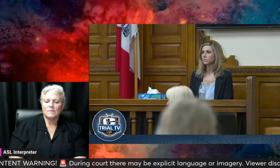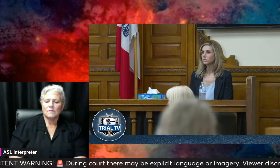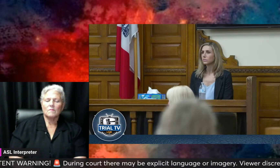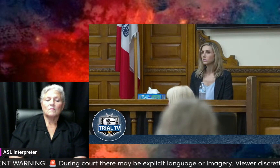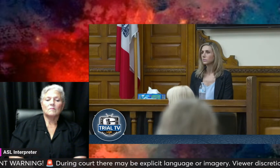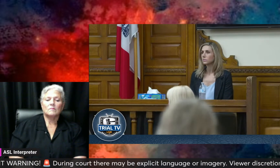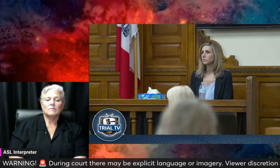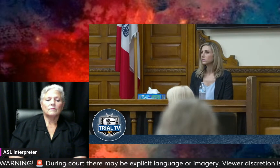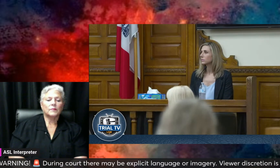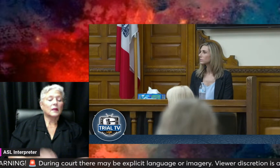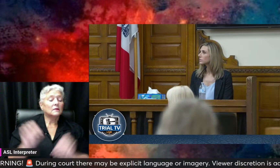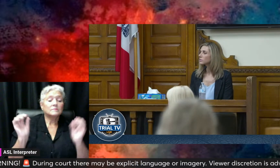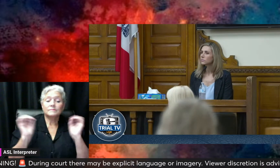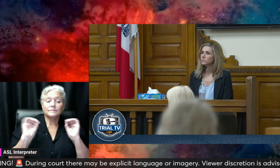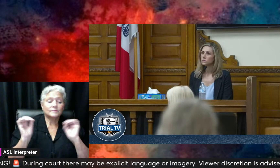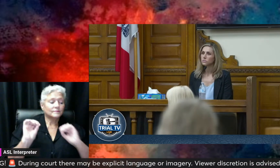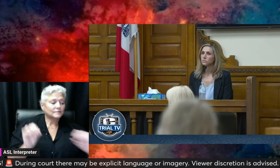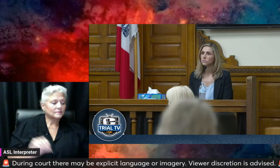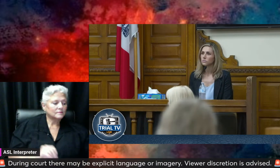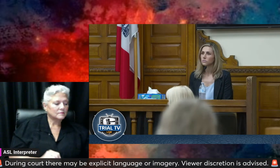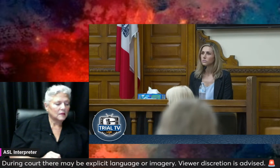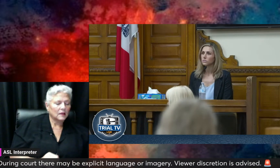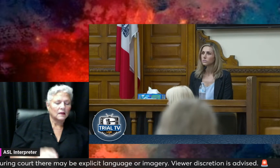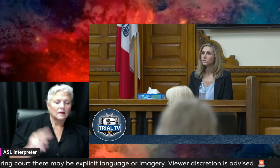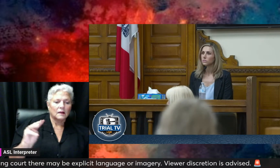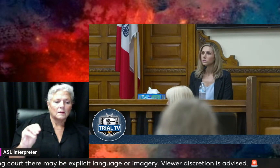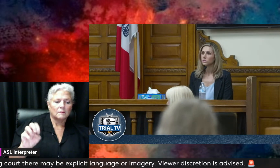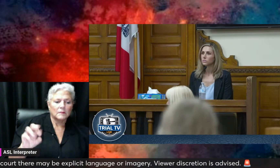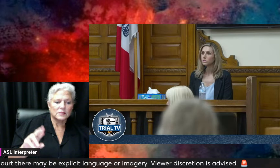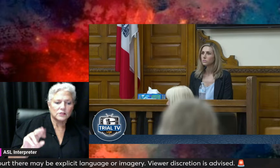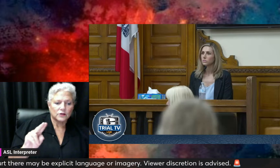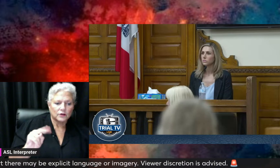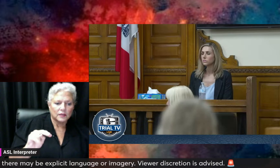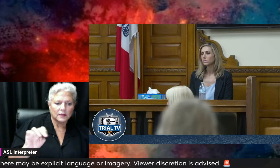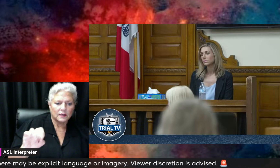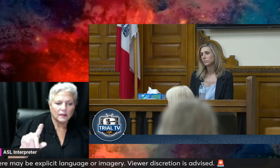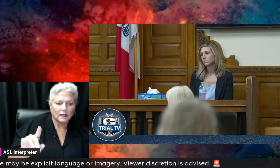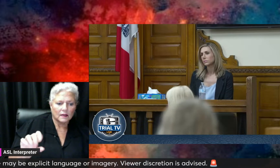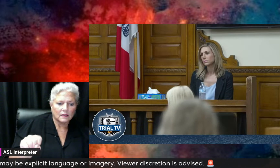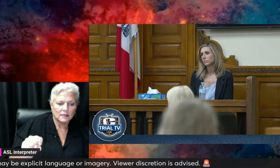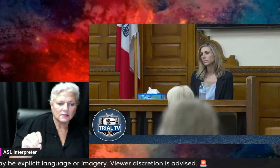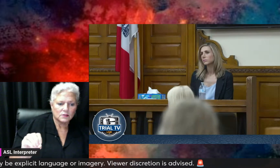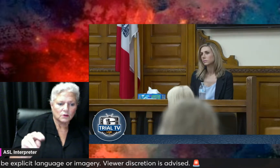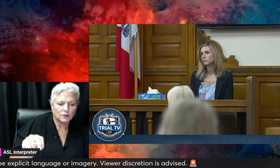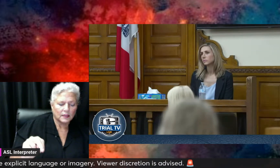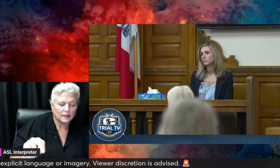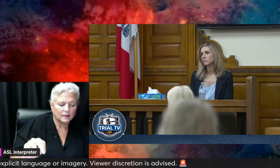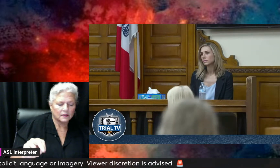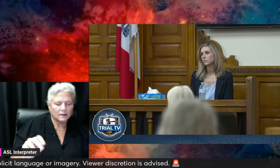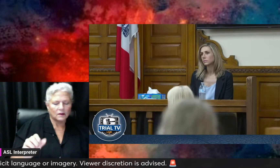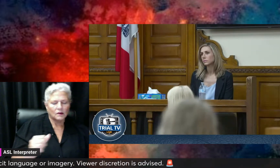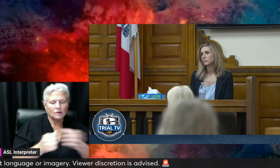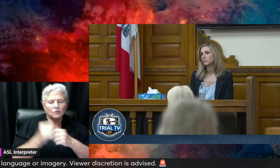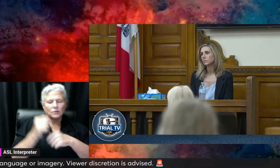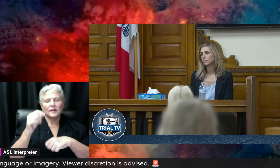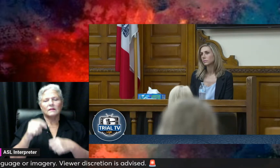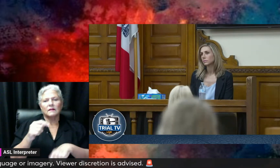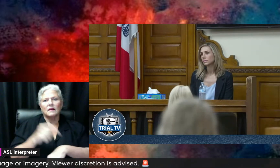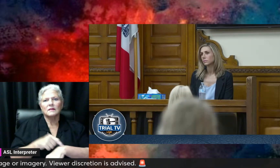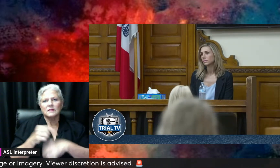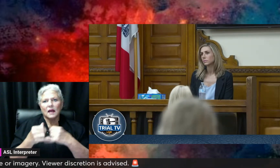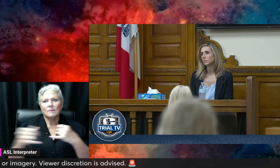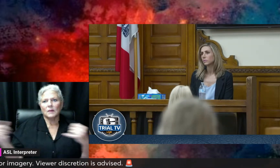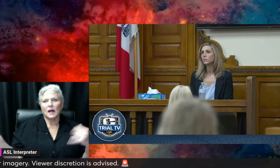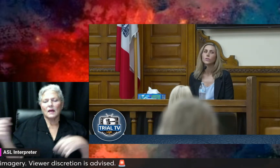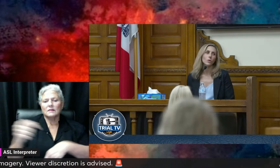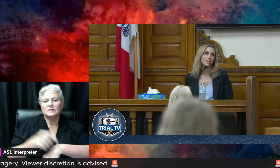I don't have anything further. Thank you. Mr. Nelson? In terms of timelines and time of death, you were not even asked to do